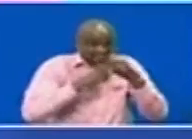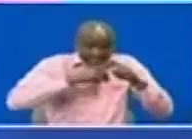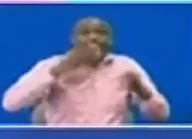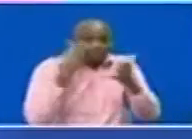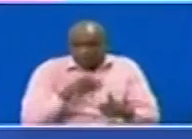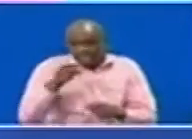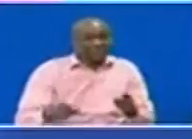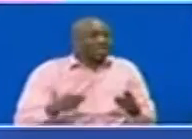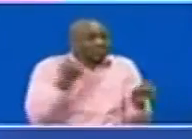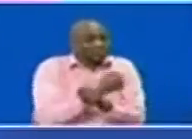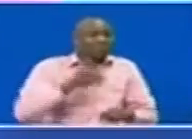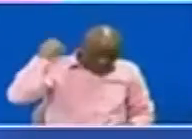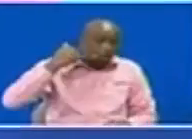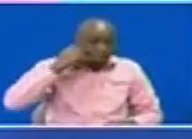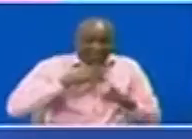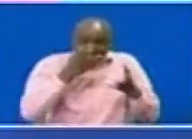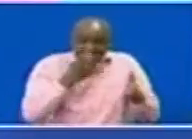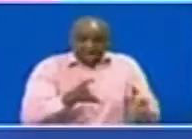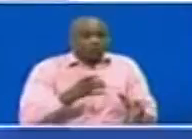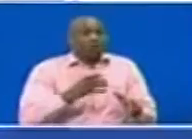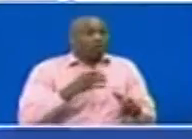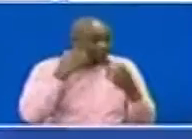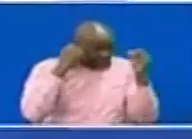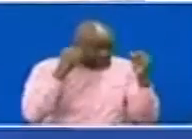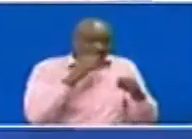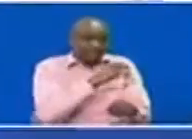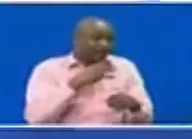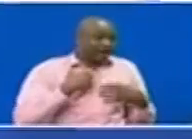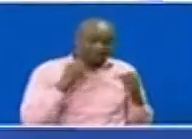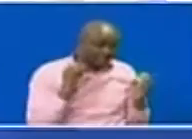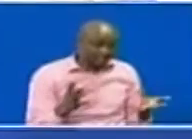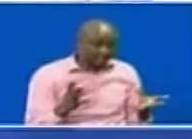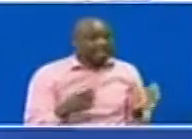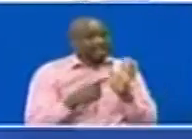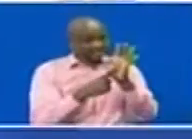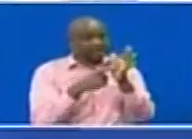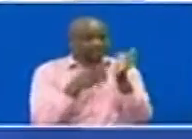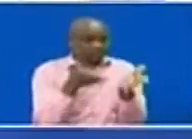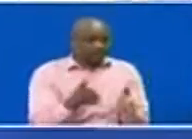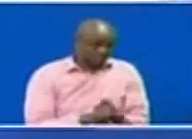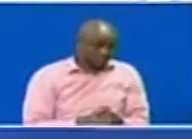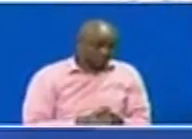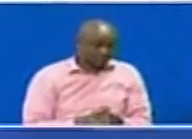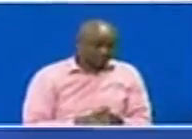want so and so detained. Those days are gone. But look at an issue, for instance,